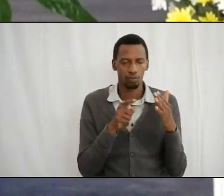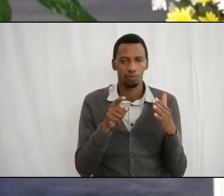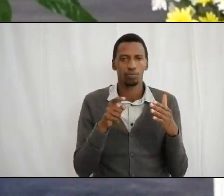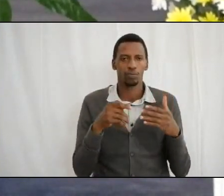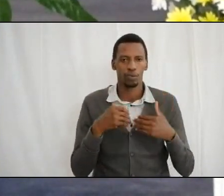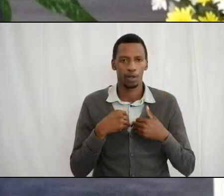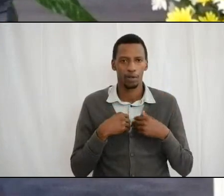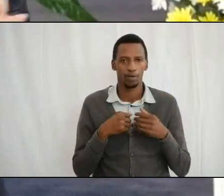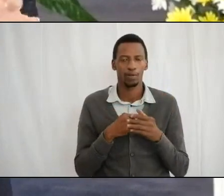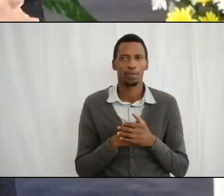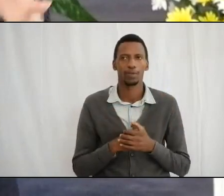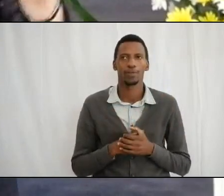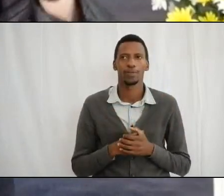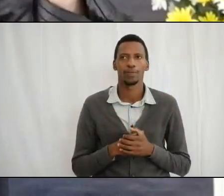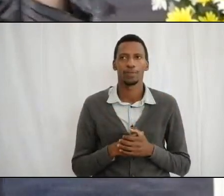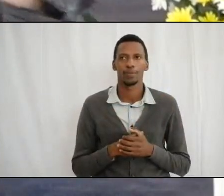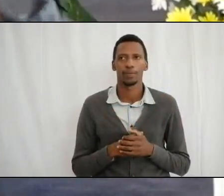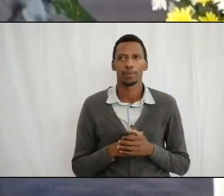think of.